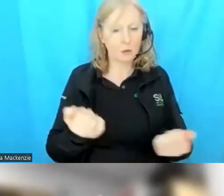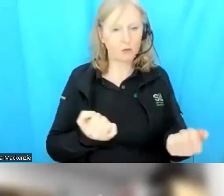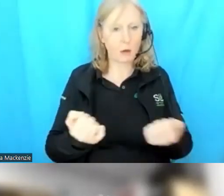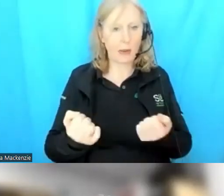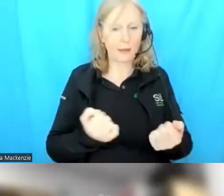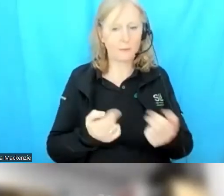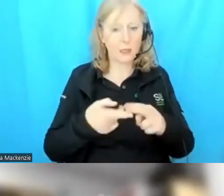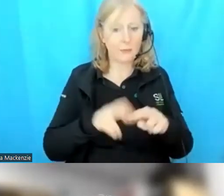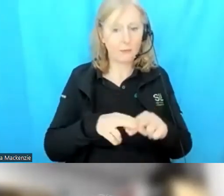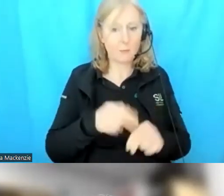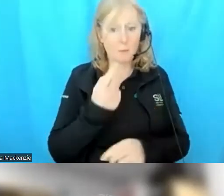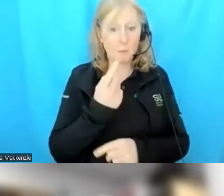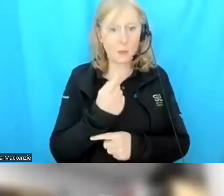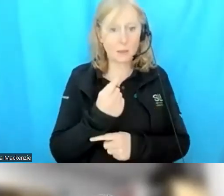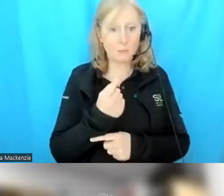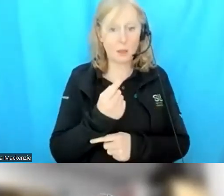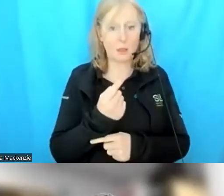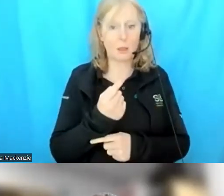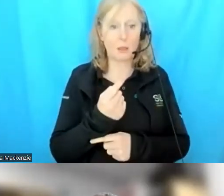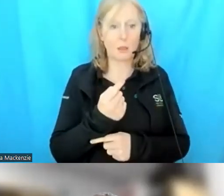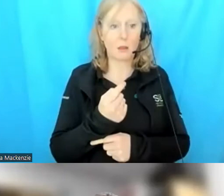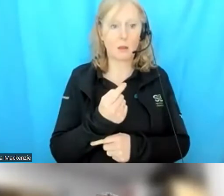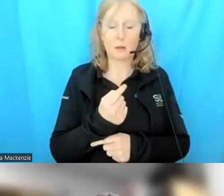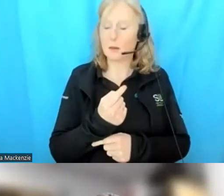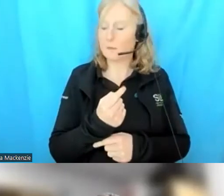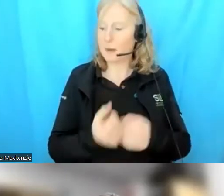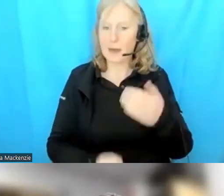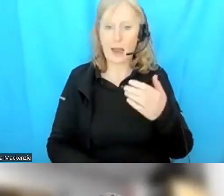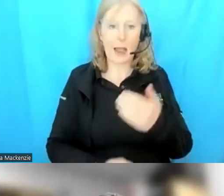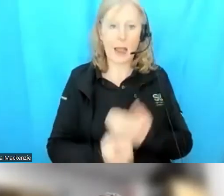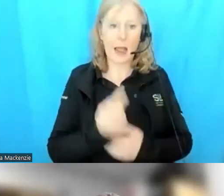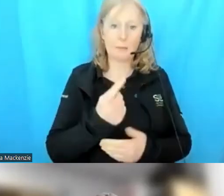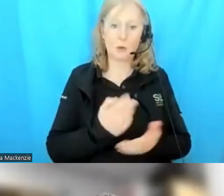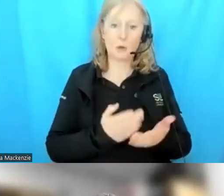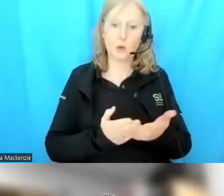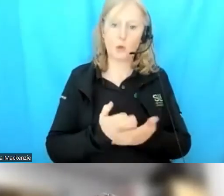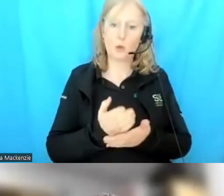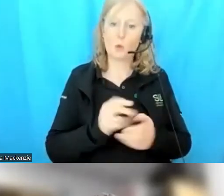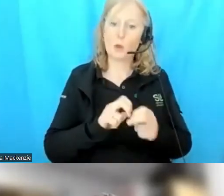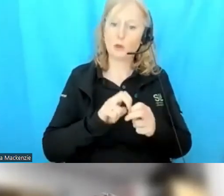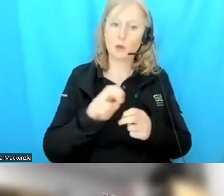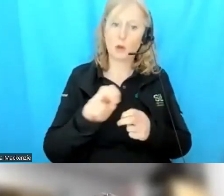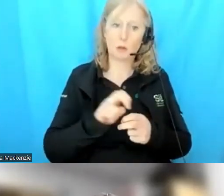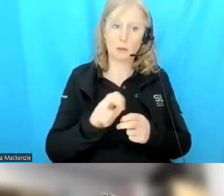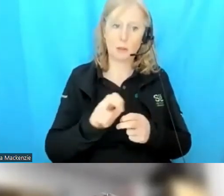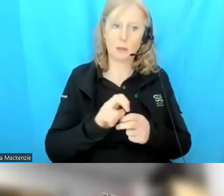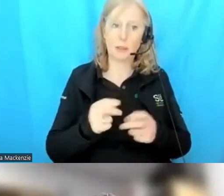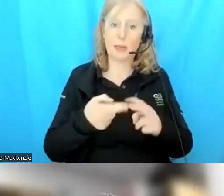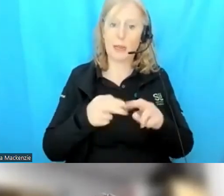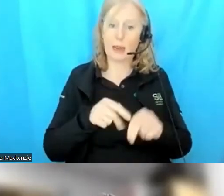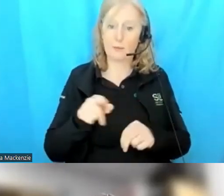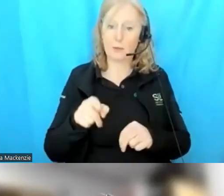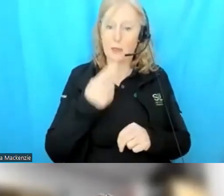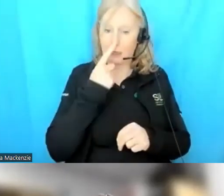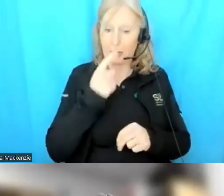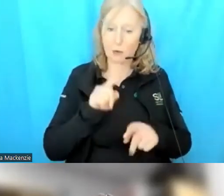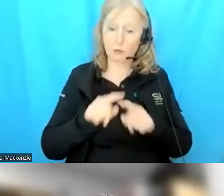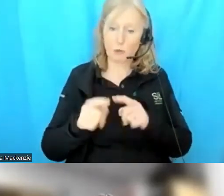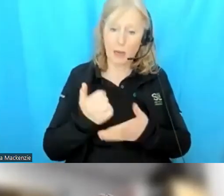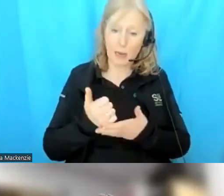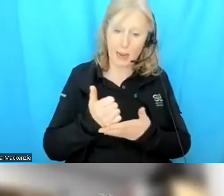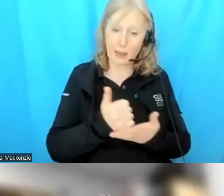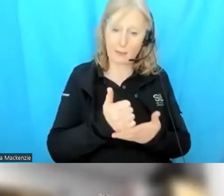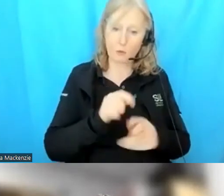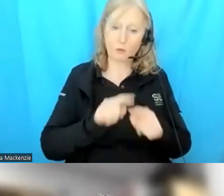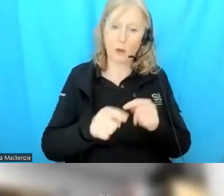if there is something that has happened during the course of the journey, if there's a way they can try and be helpful to resolve it there